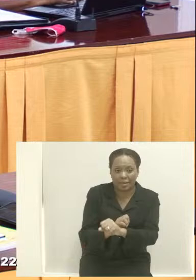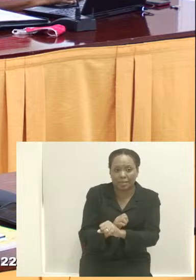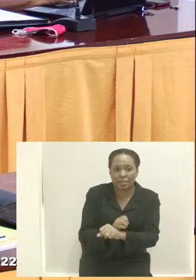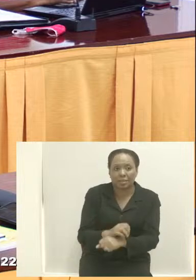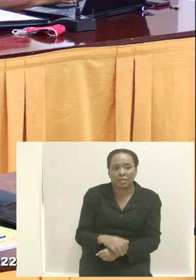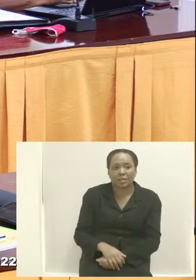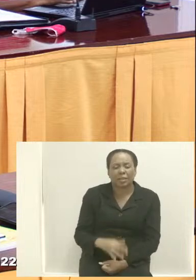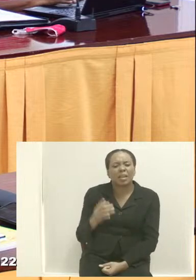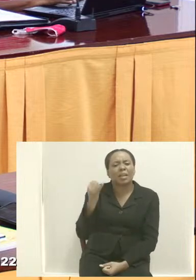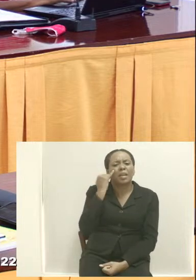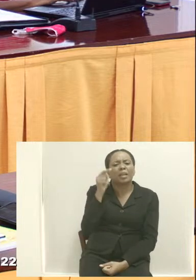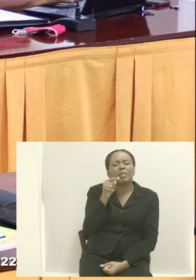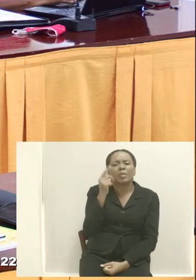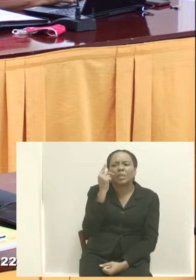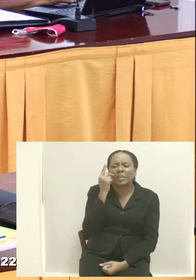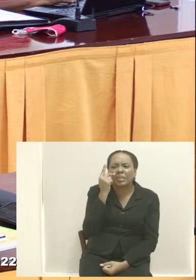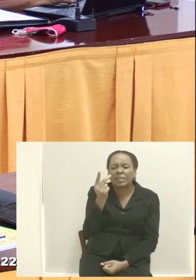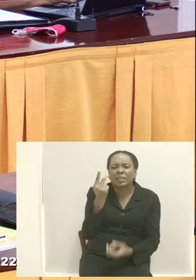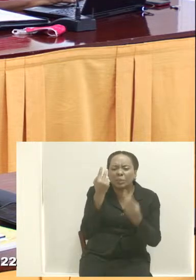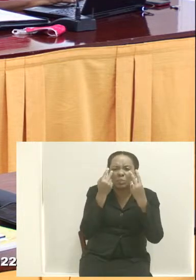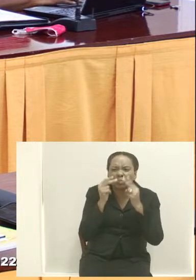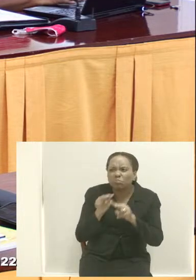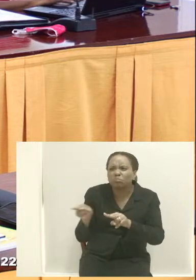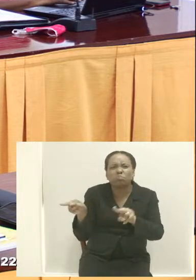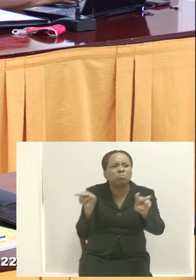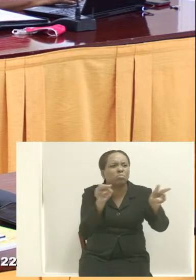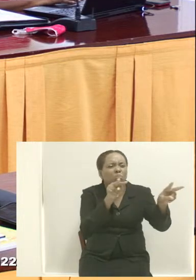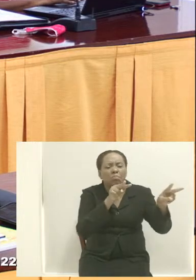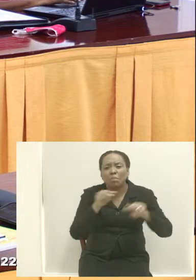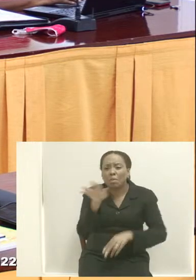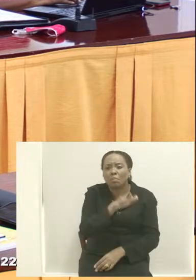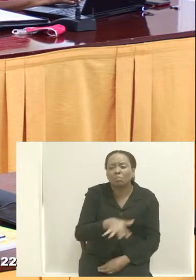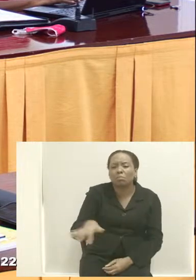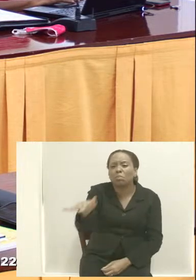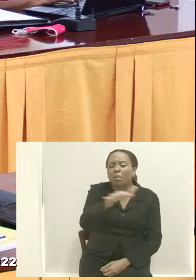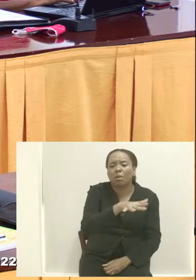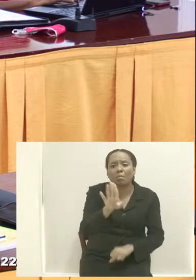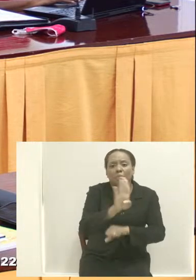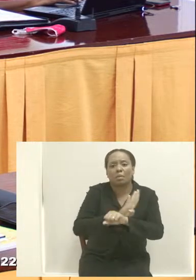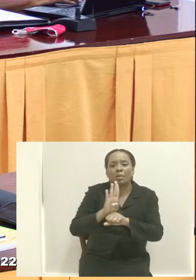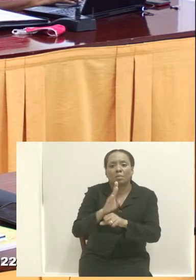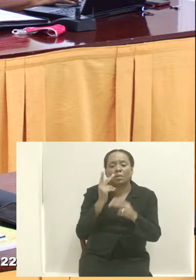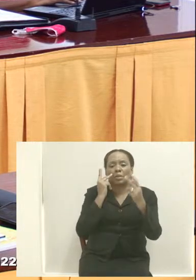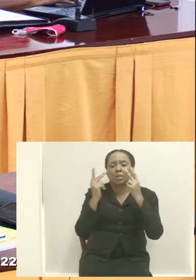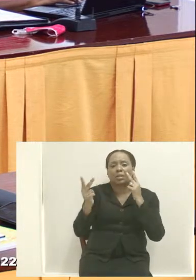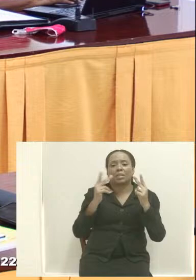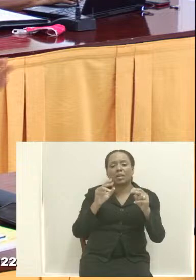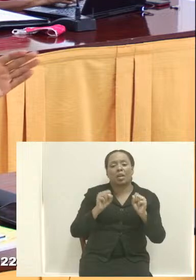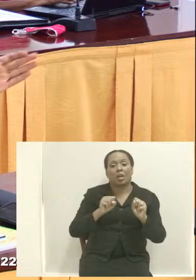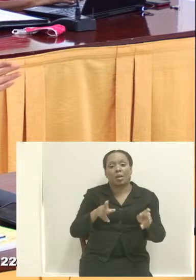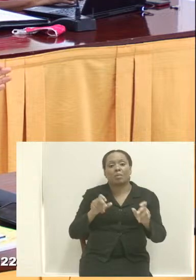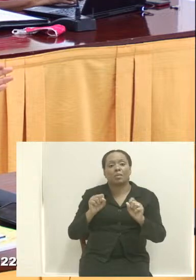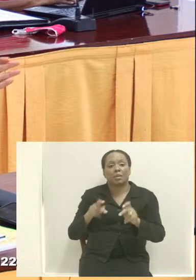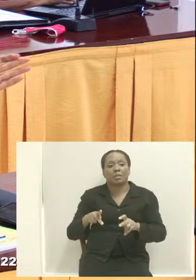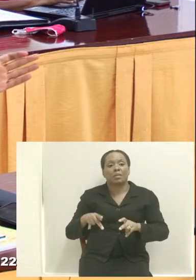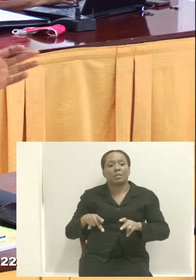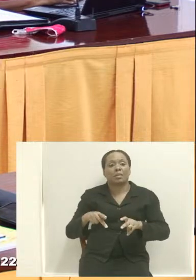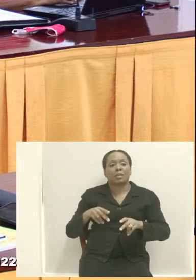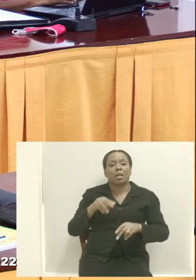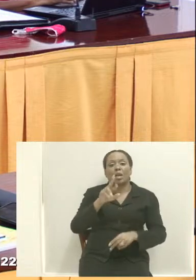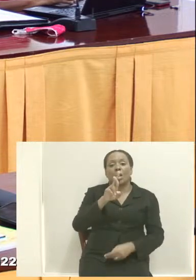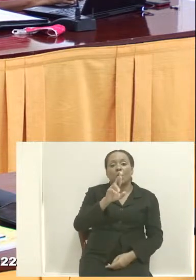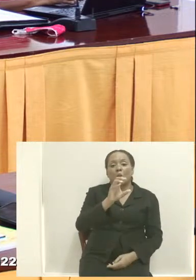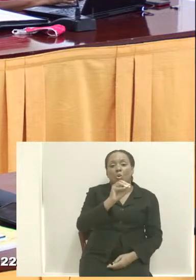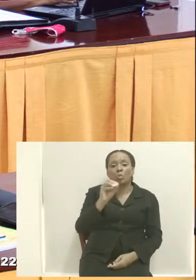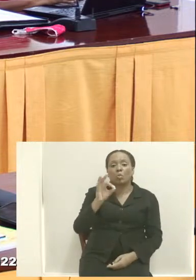the opportunities on the rooftops of houses, and we just heard Ms. Reid talk about the need for us to make sure there's structural